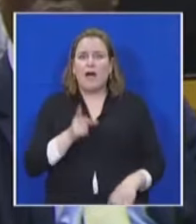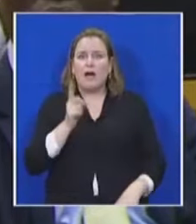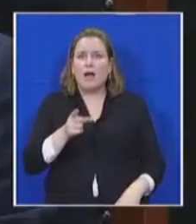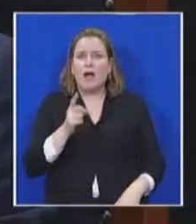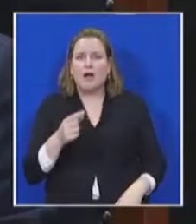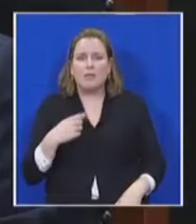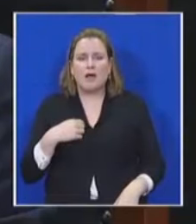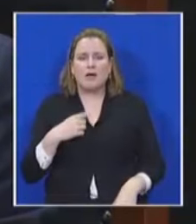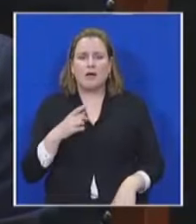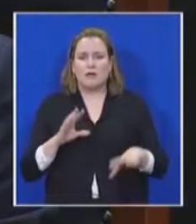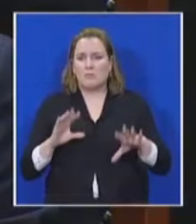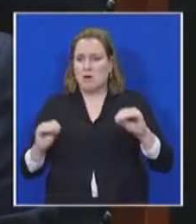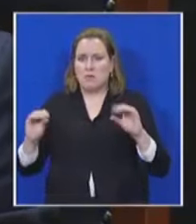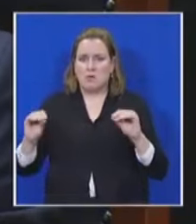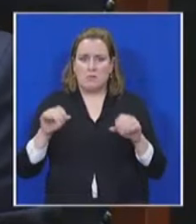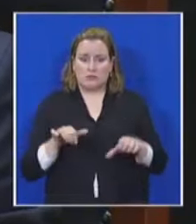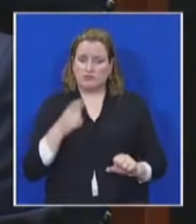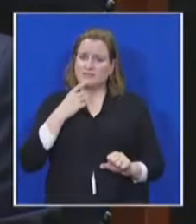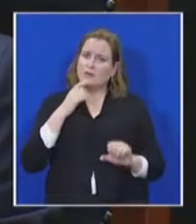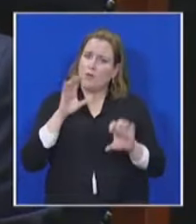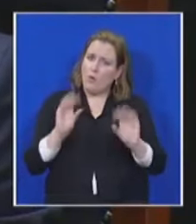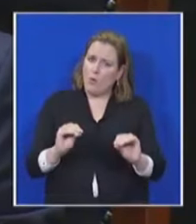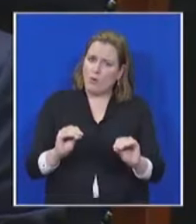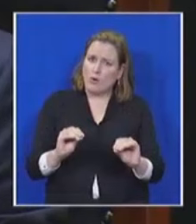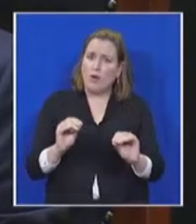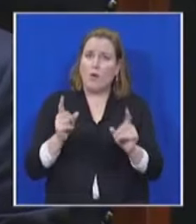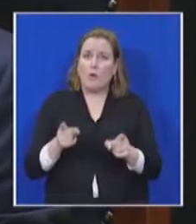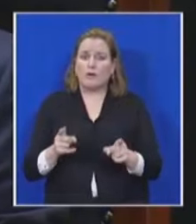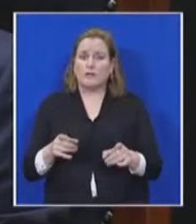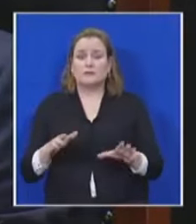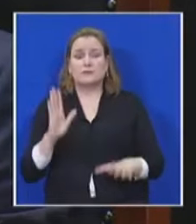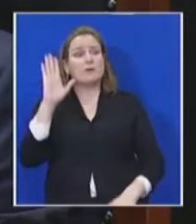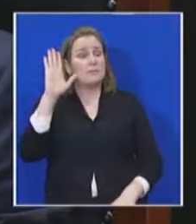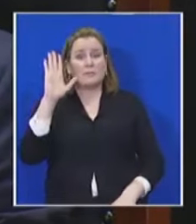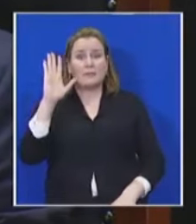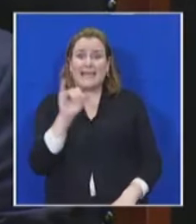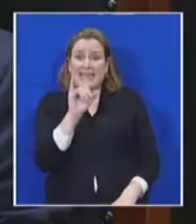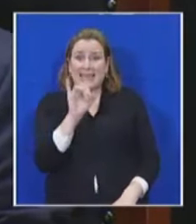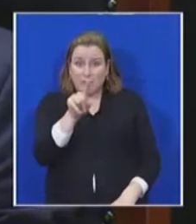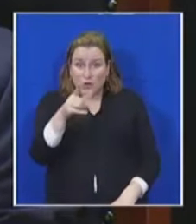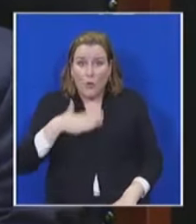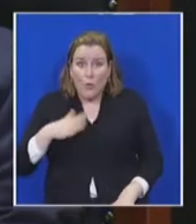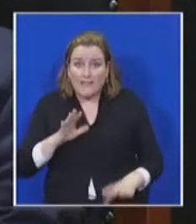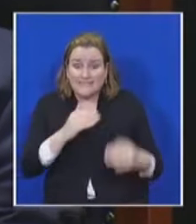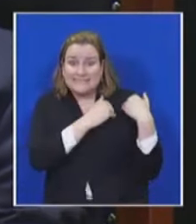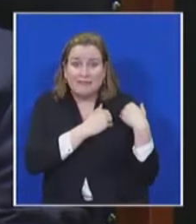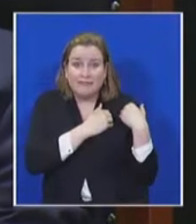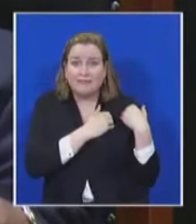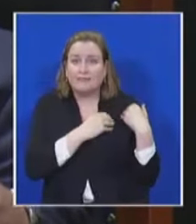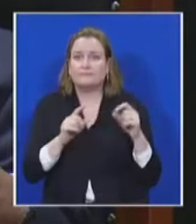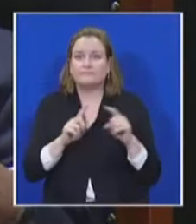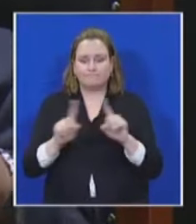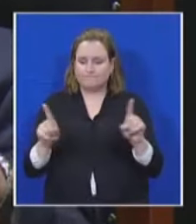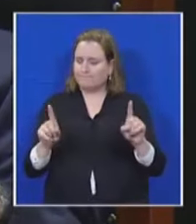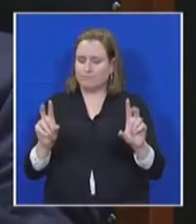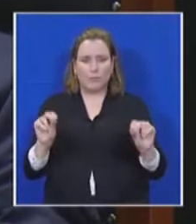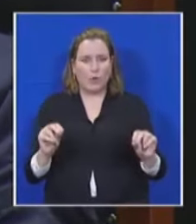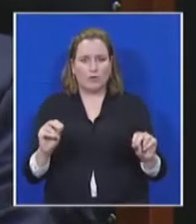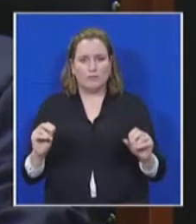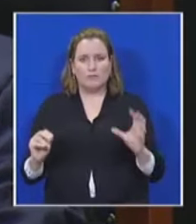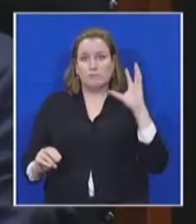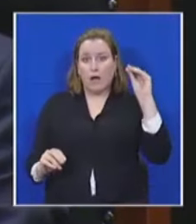Honorable members. Of order. Honorable Deputy members. Speaker, if you want to be Point safe... of order. If you want to Honorable be members. safe... Point